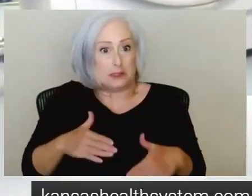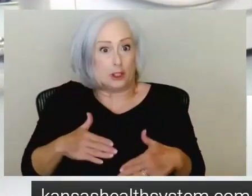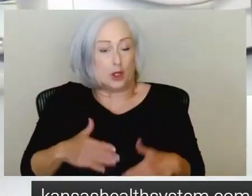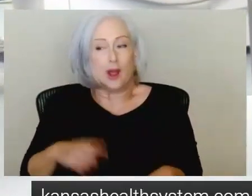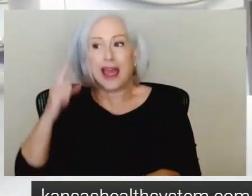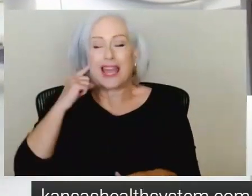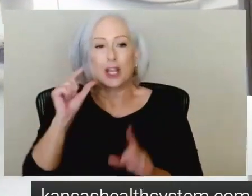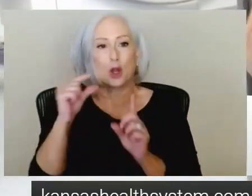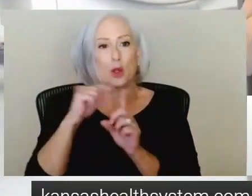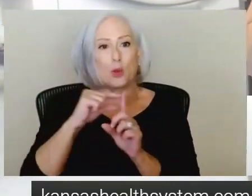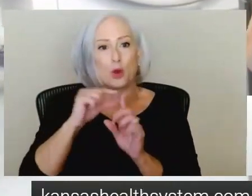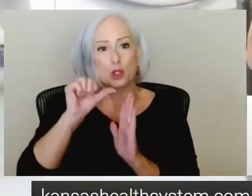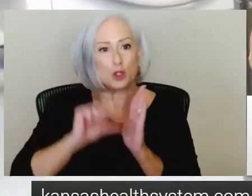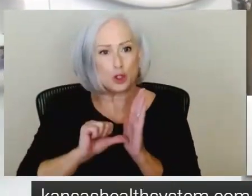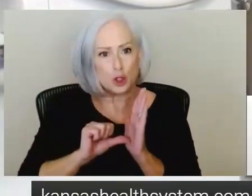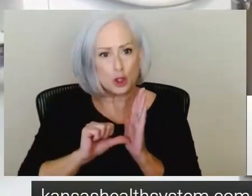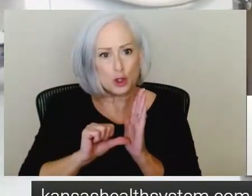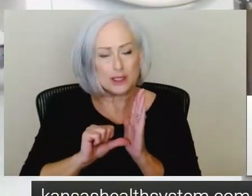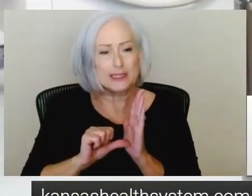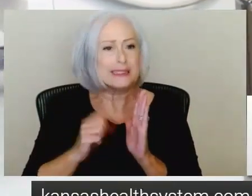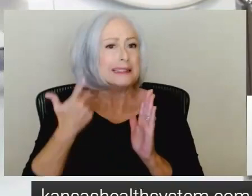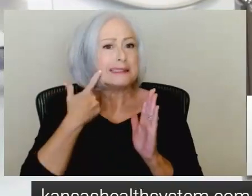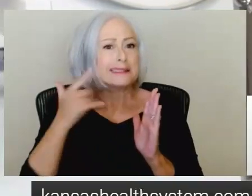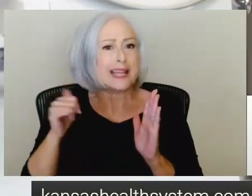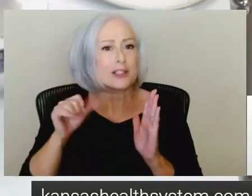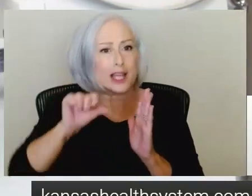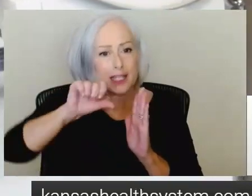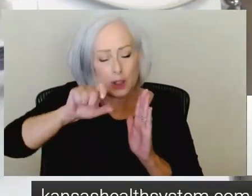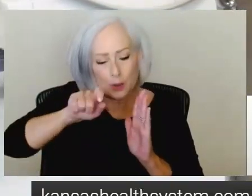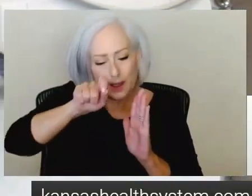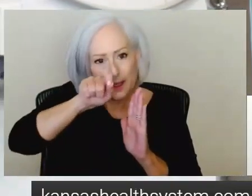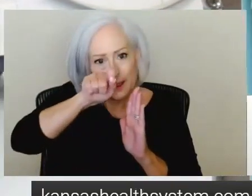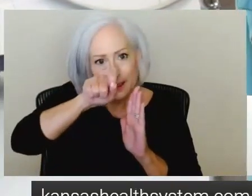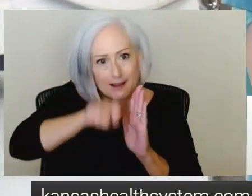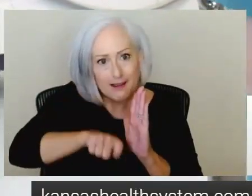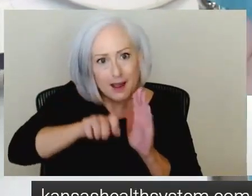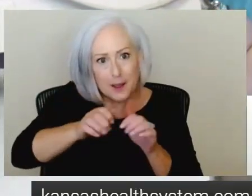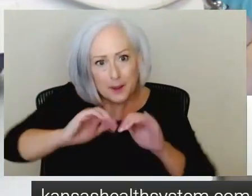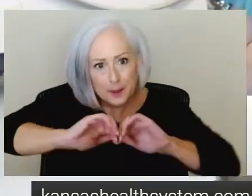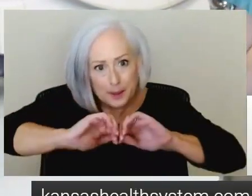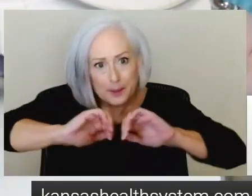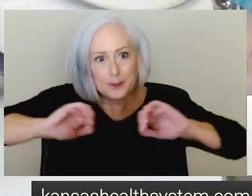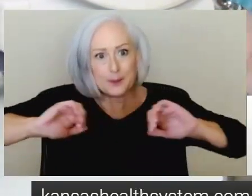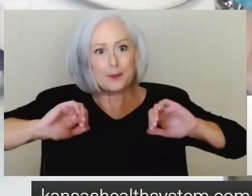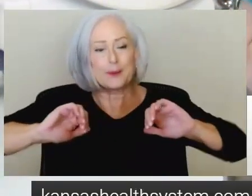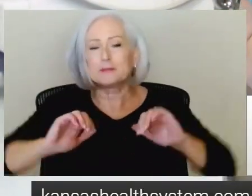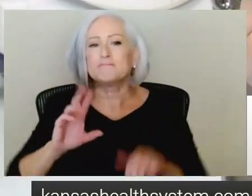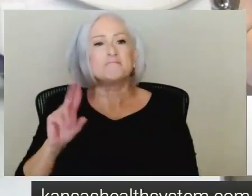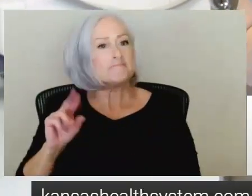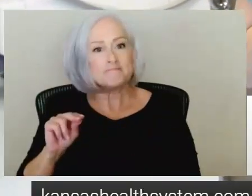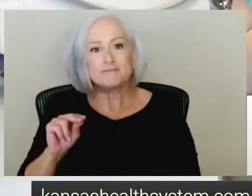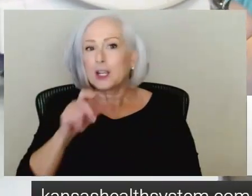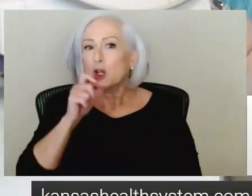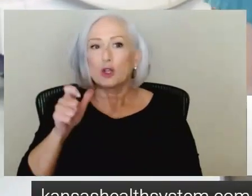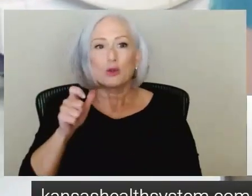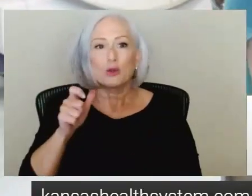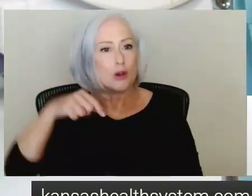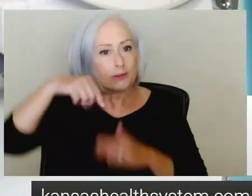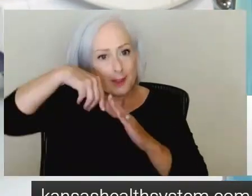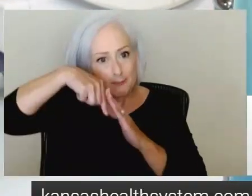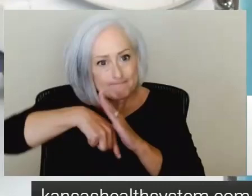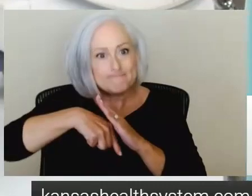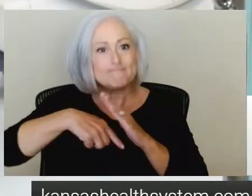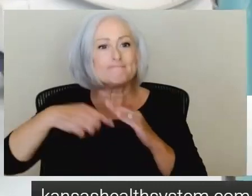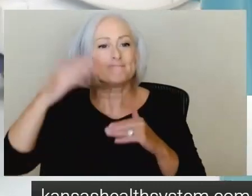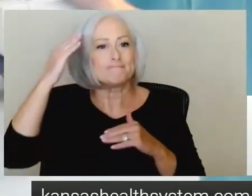I imagine there's going to be cutting involved, but this is completely non-invasive, which is fascinating to me. So we're calling it a surgery, but